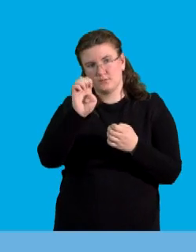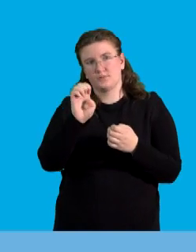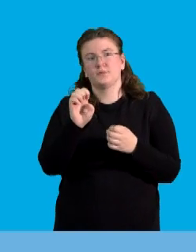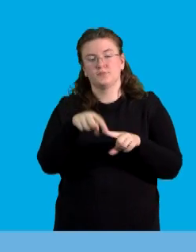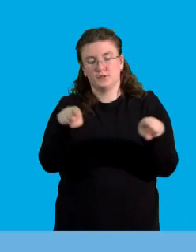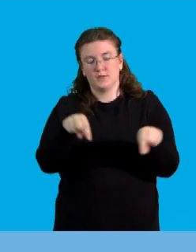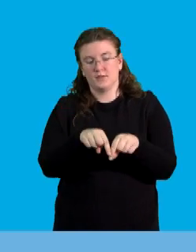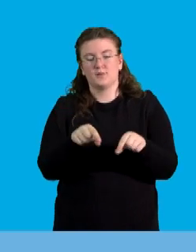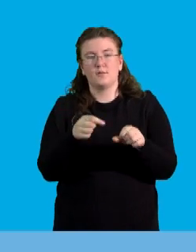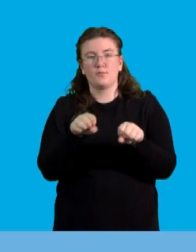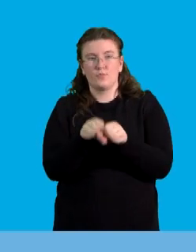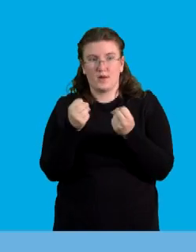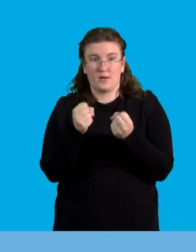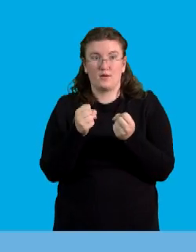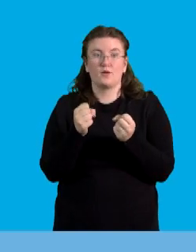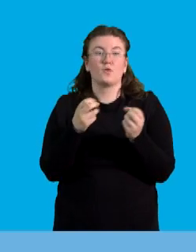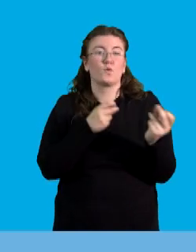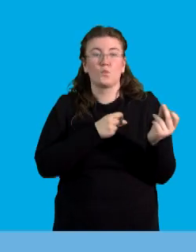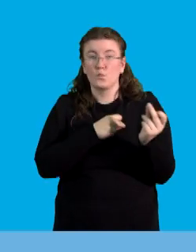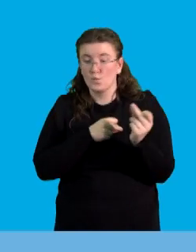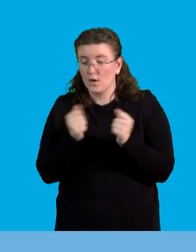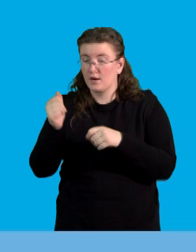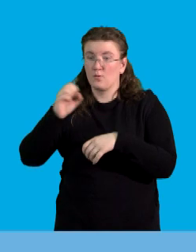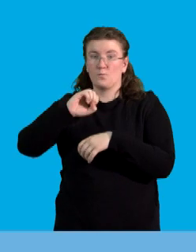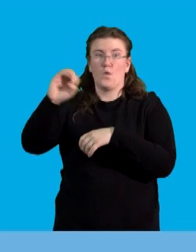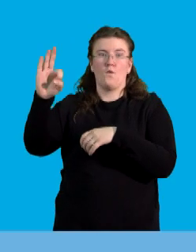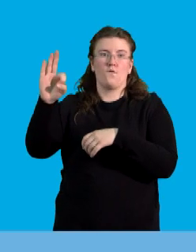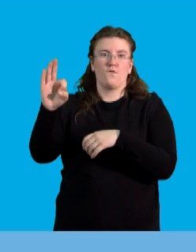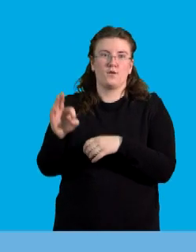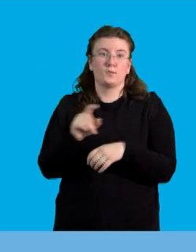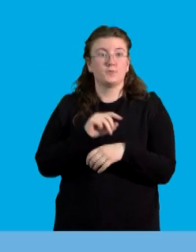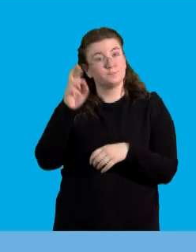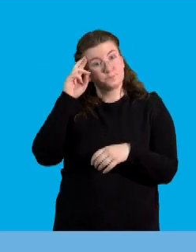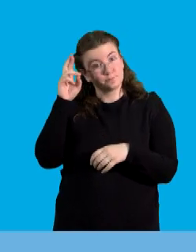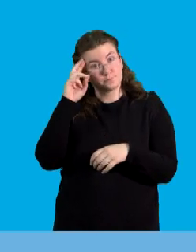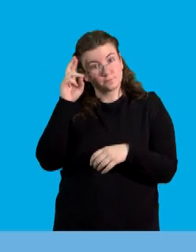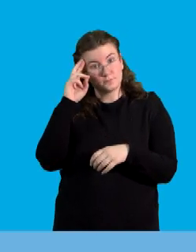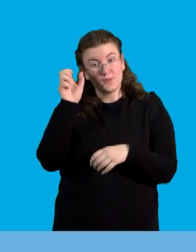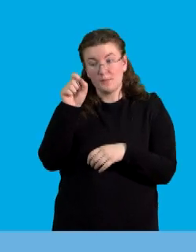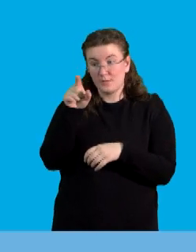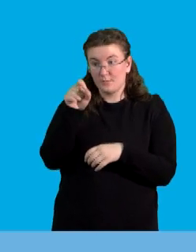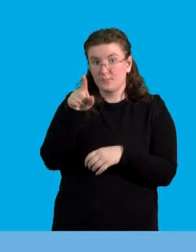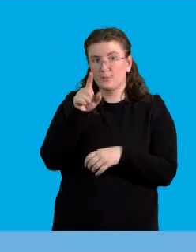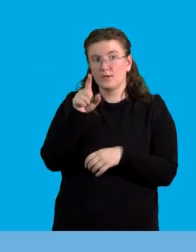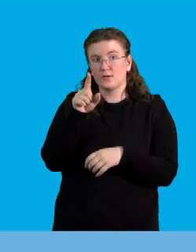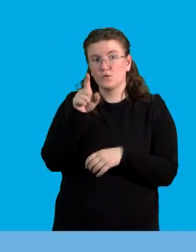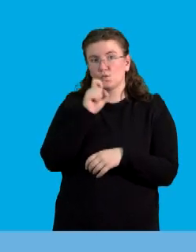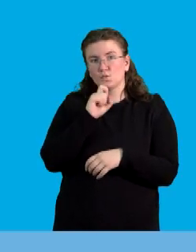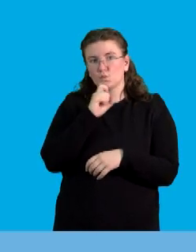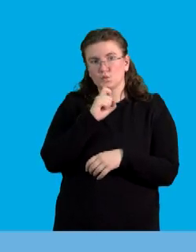the house is interrupted. So now, remember, the earth leakage, it is, remember, used